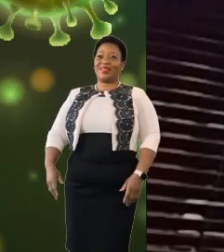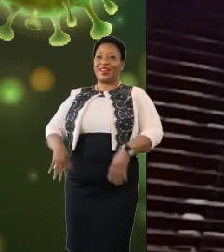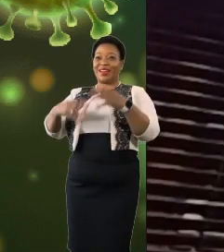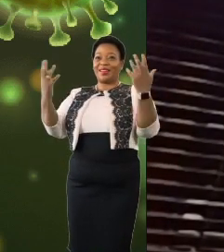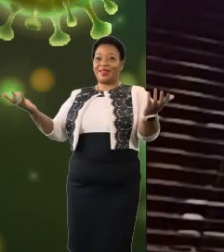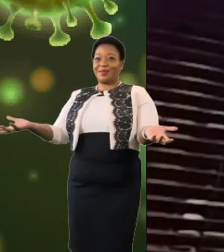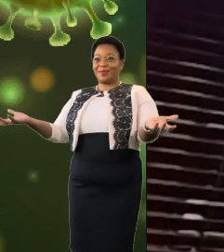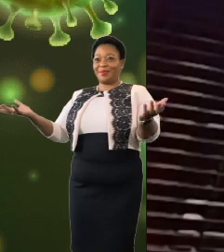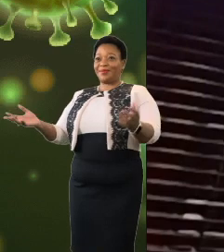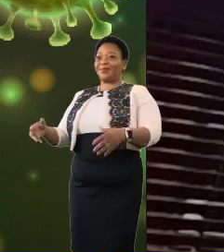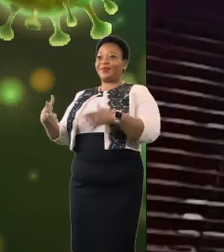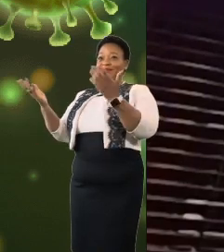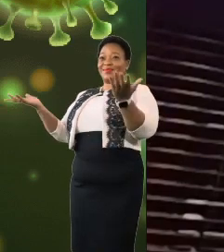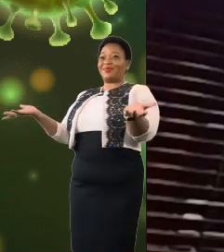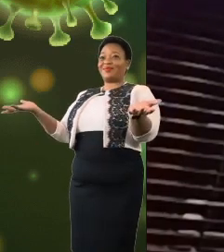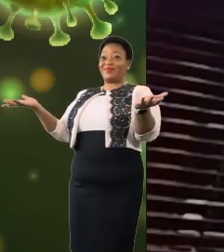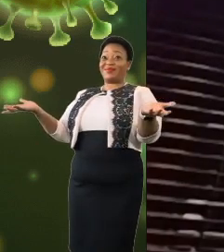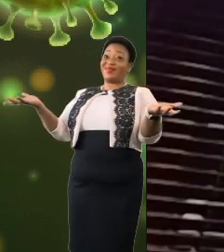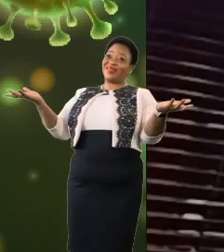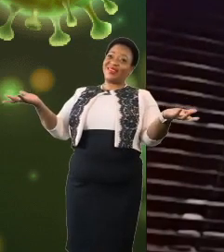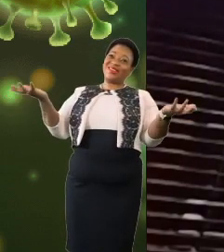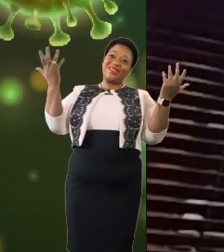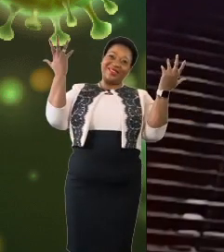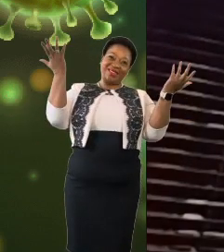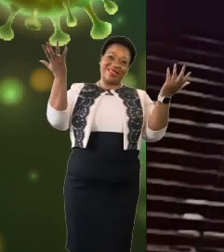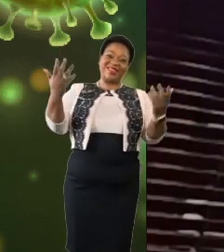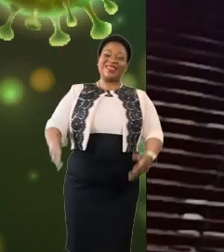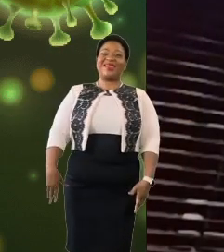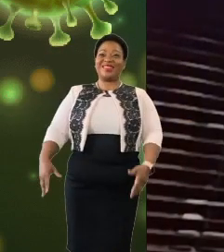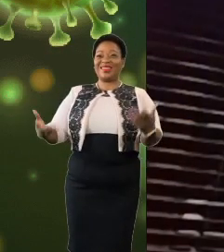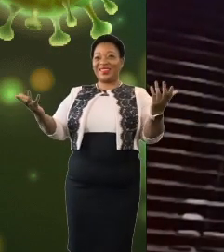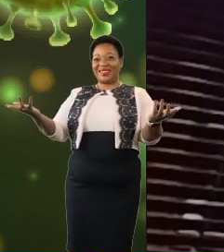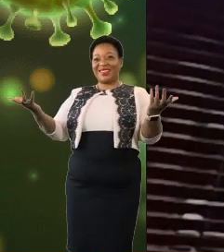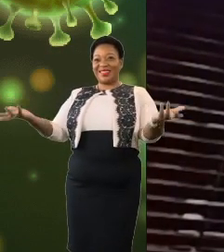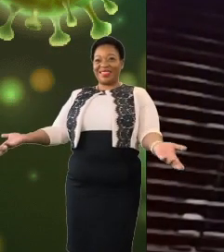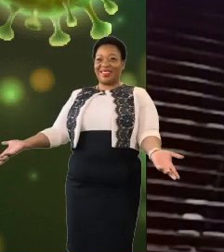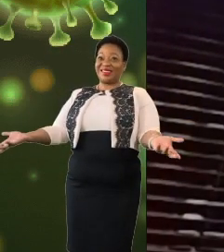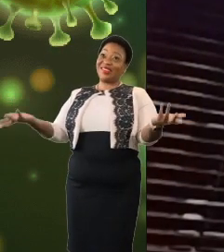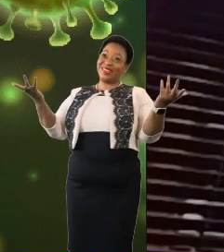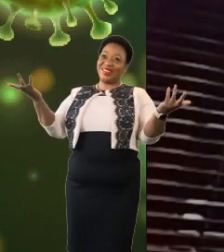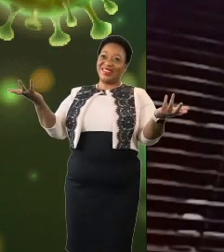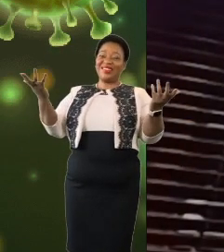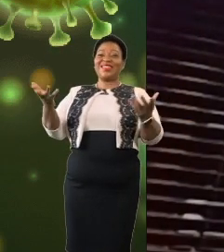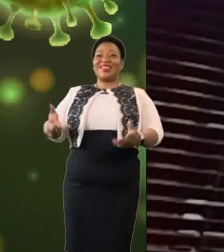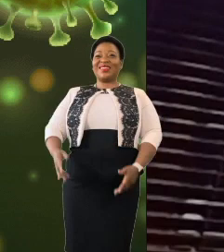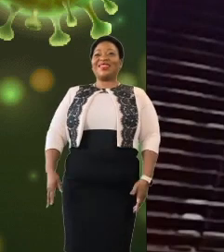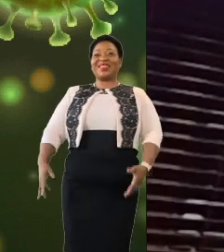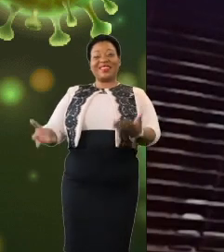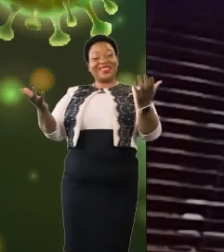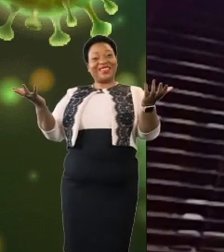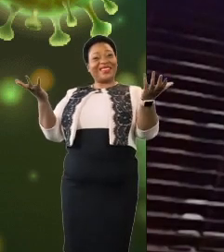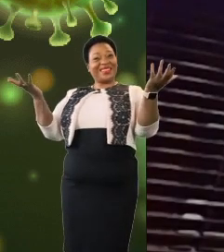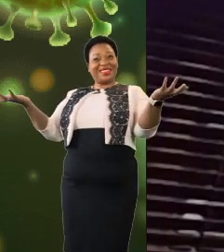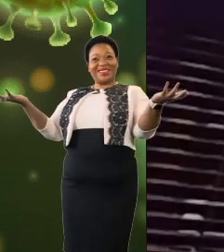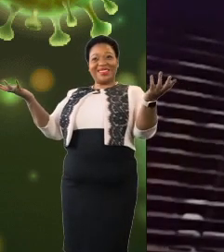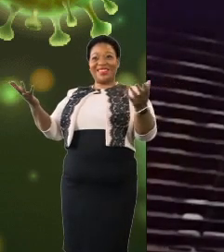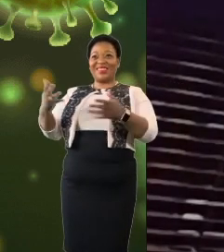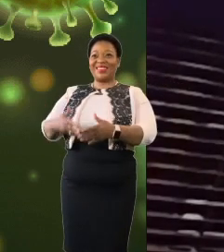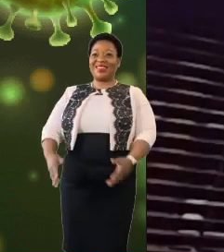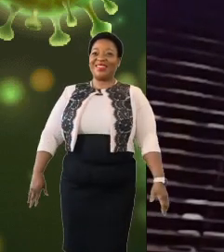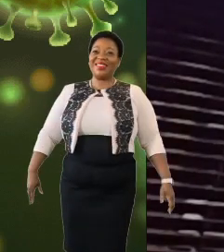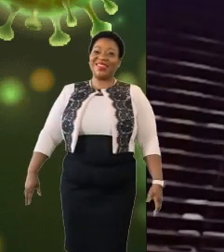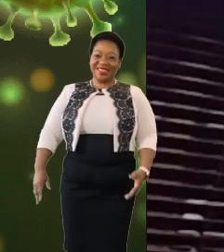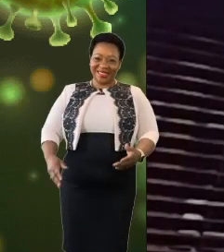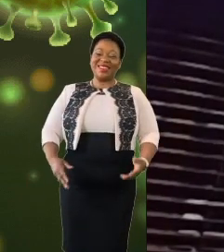all of us indeed ensure that this opportunity that is provided by COVID-19 in our province